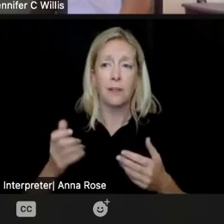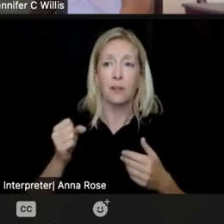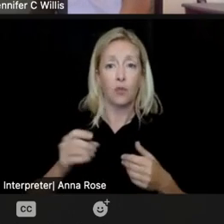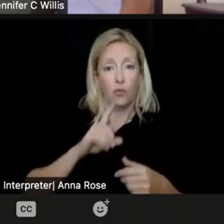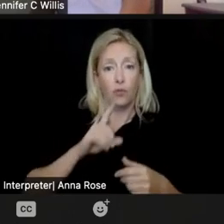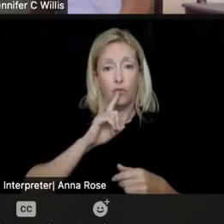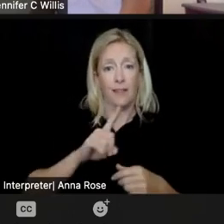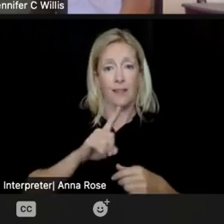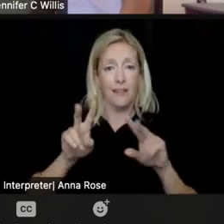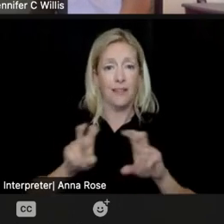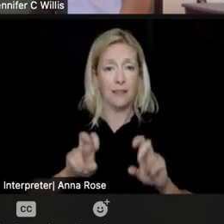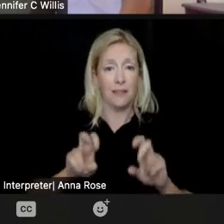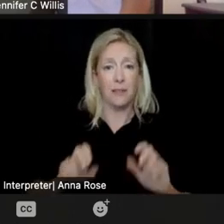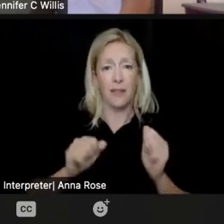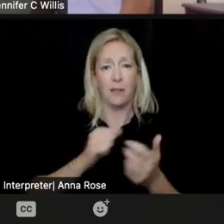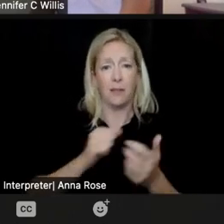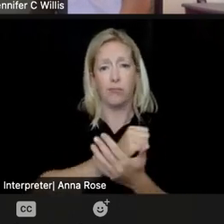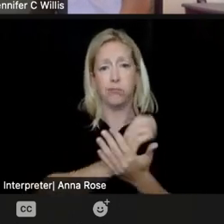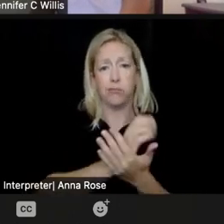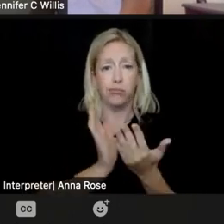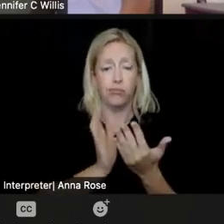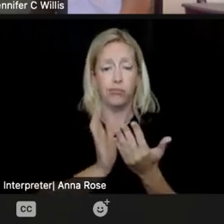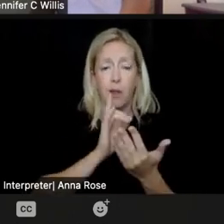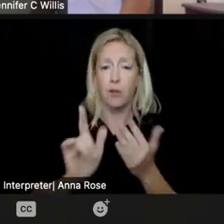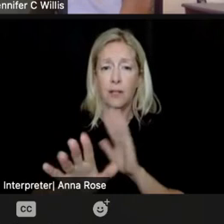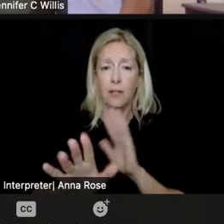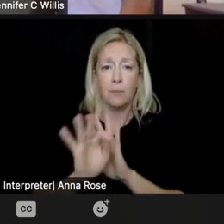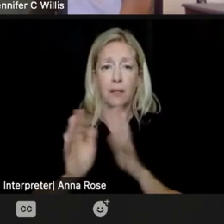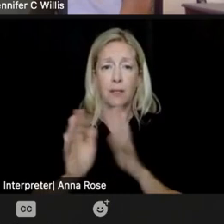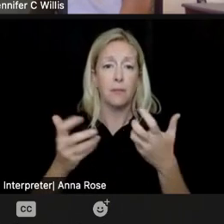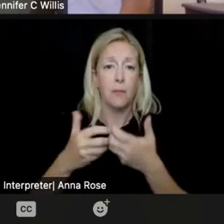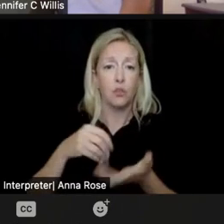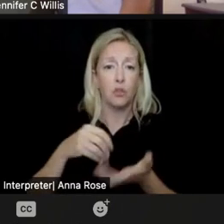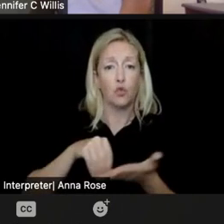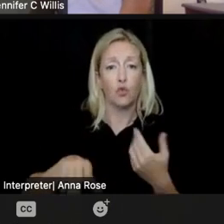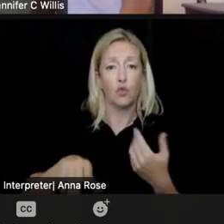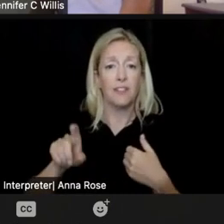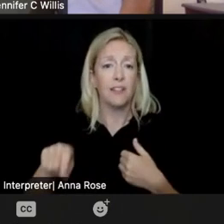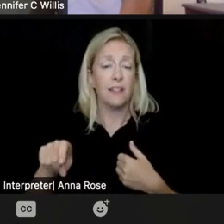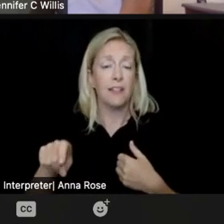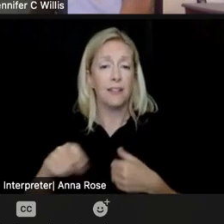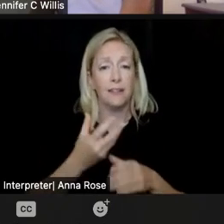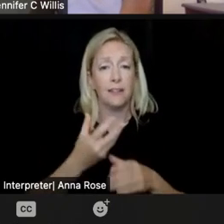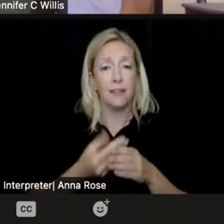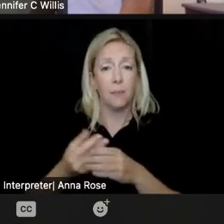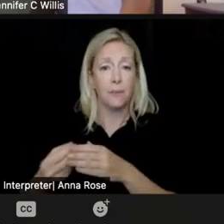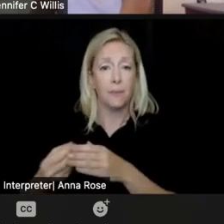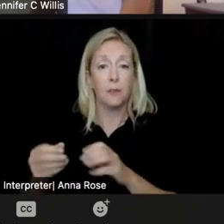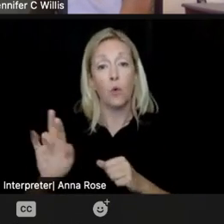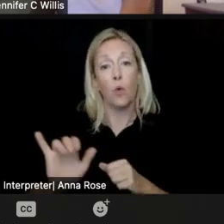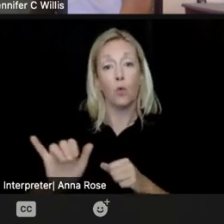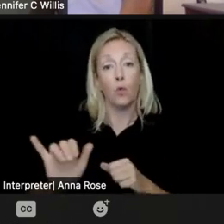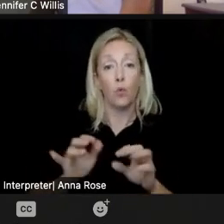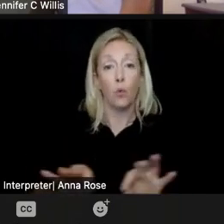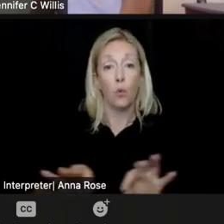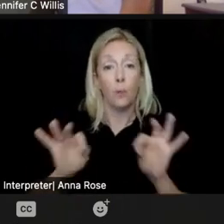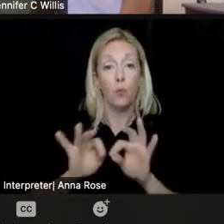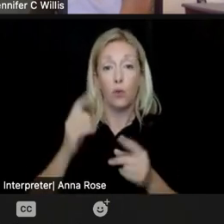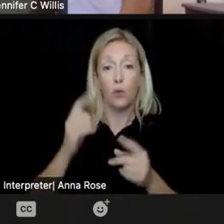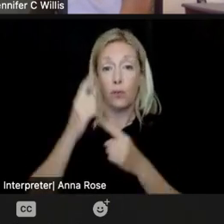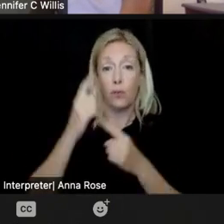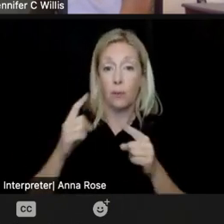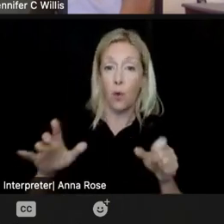means assessment that is individualized to that student, that child, and also holistic, considering